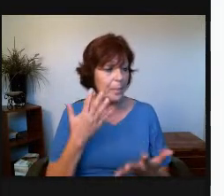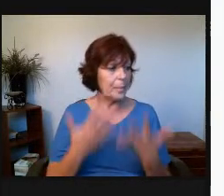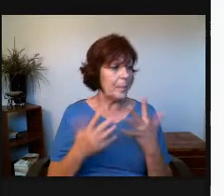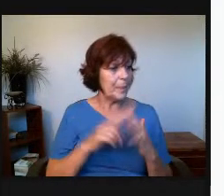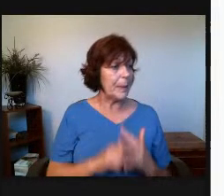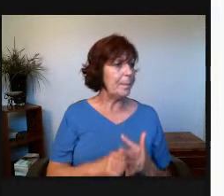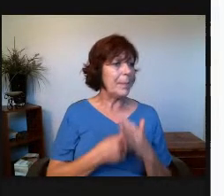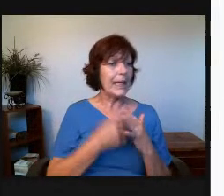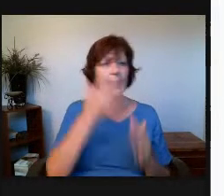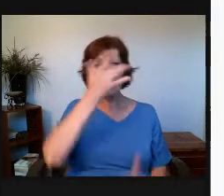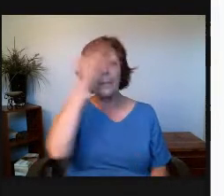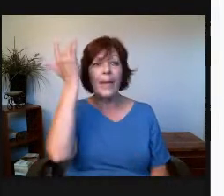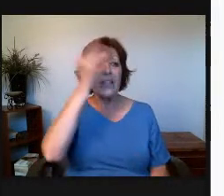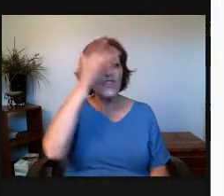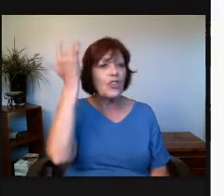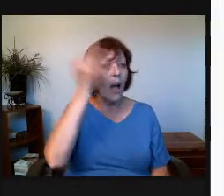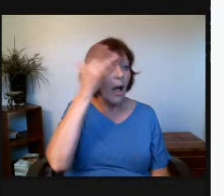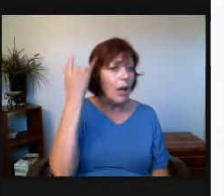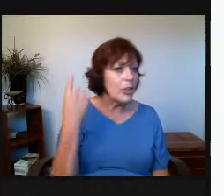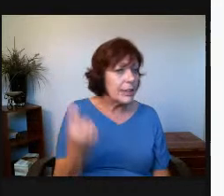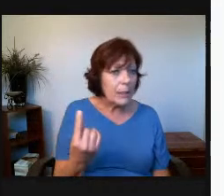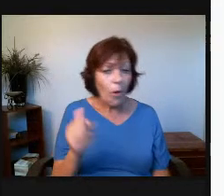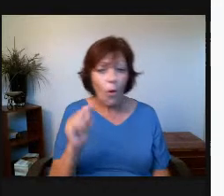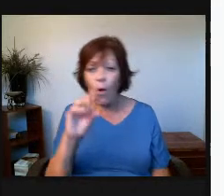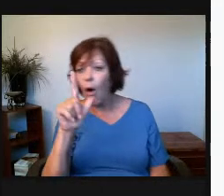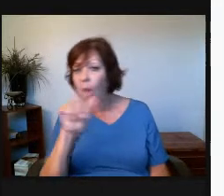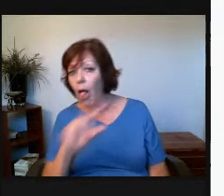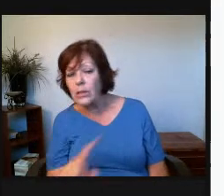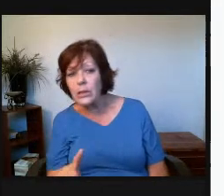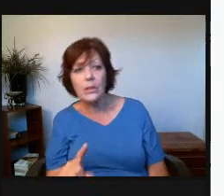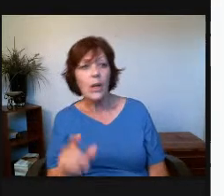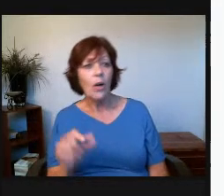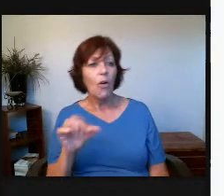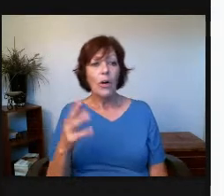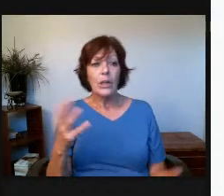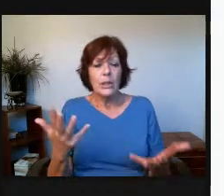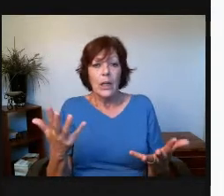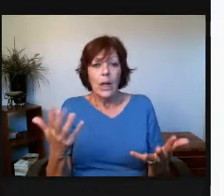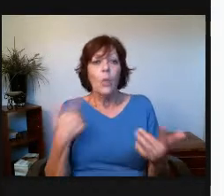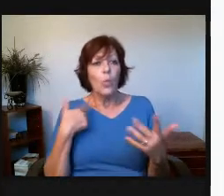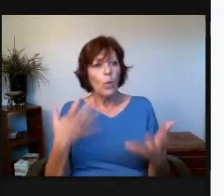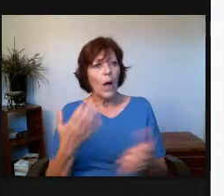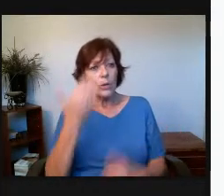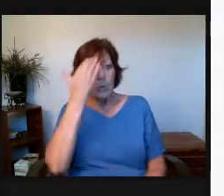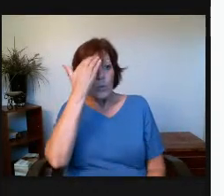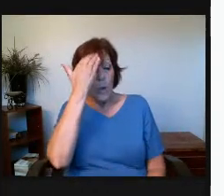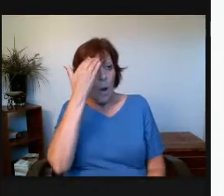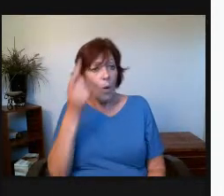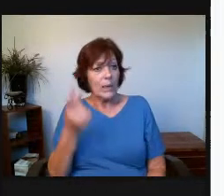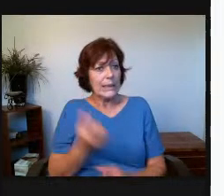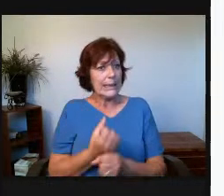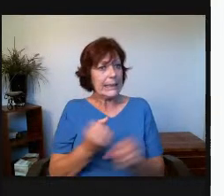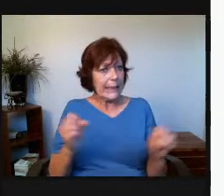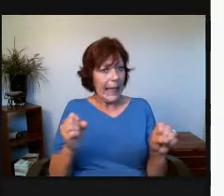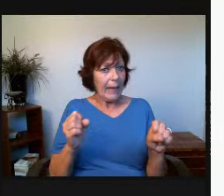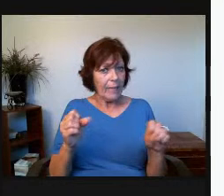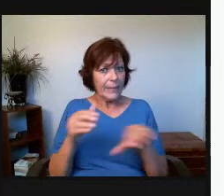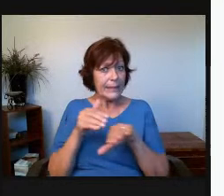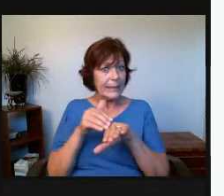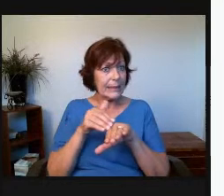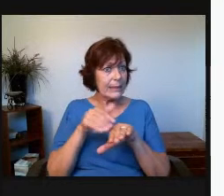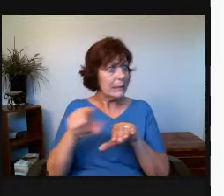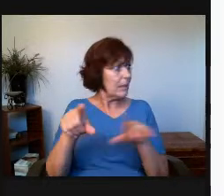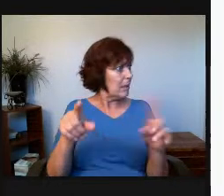of dementia or Alzheimer's or a very young child, we want to know that it's safe to send this